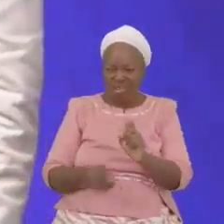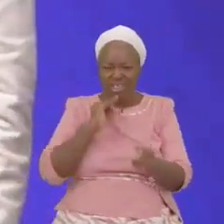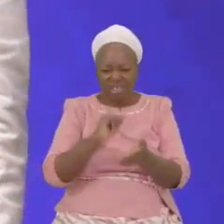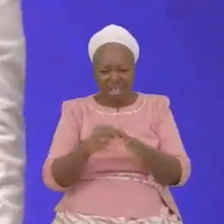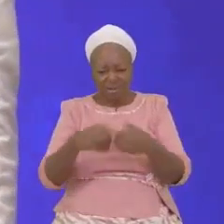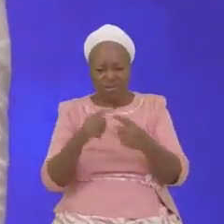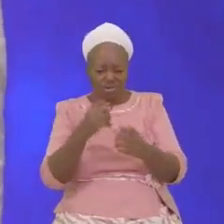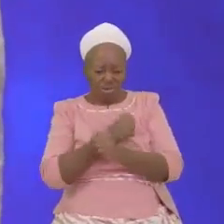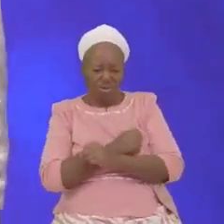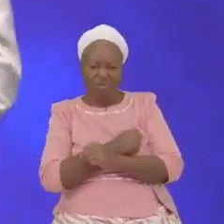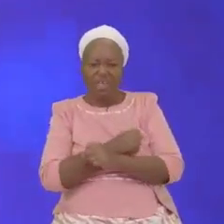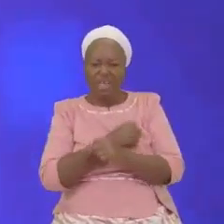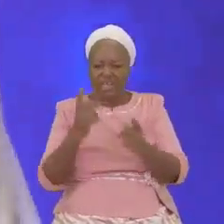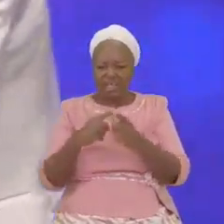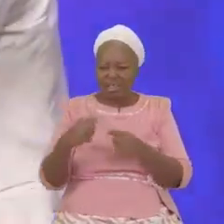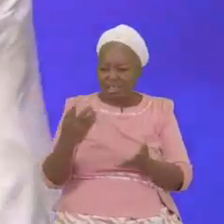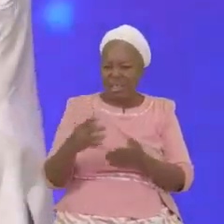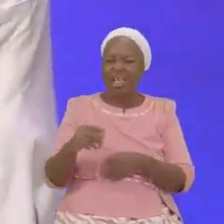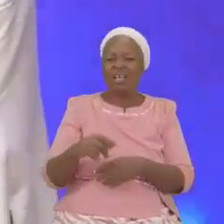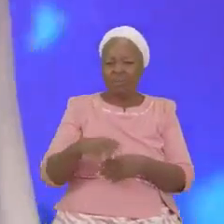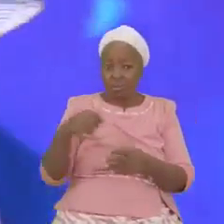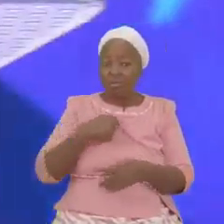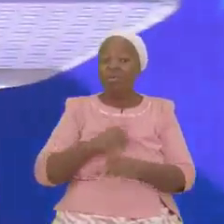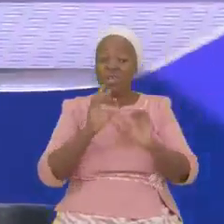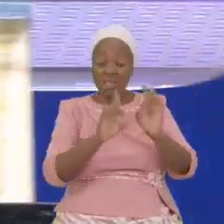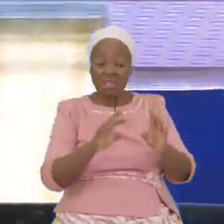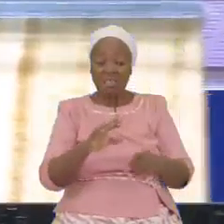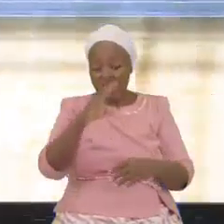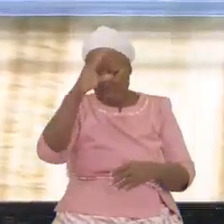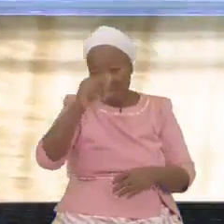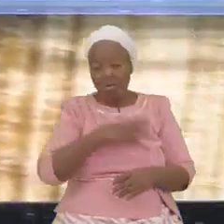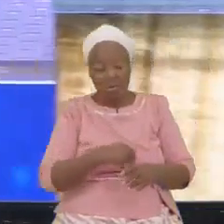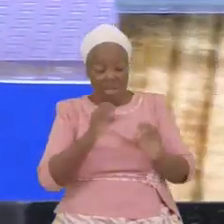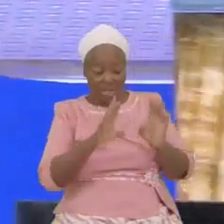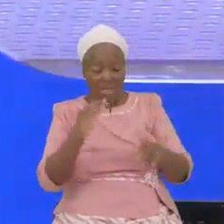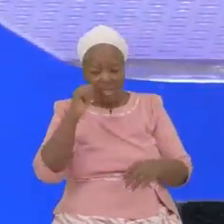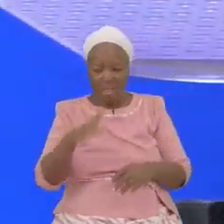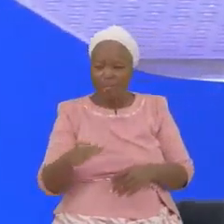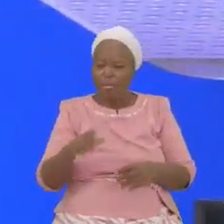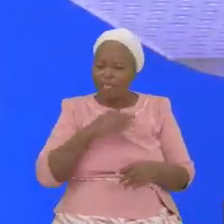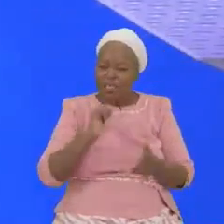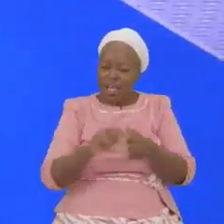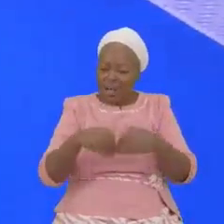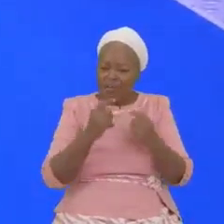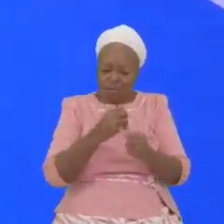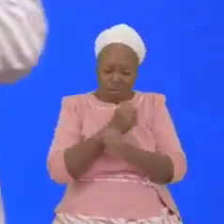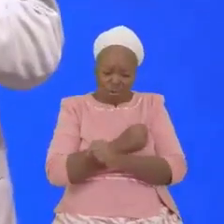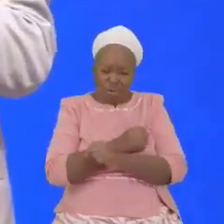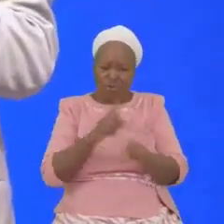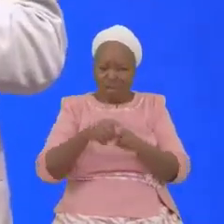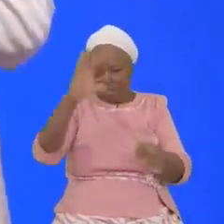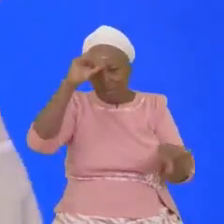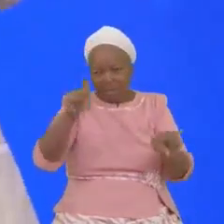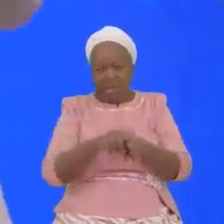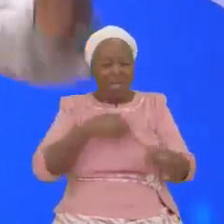neighbors, ourselves? Is that how to love the brethren as Christ the Savior has loved